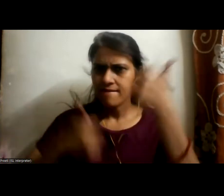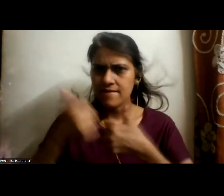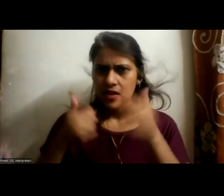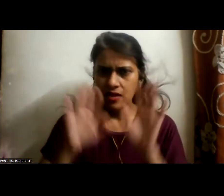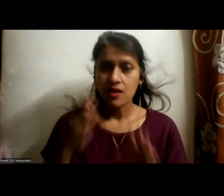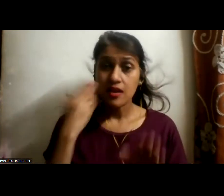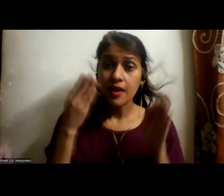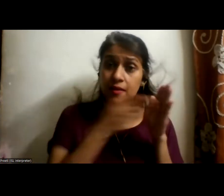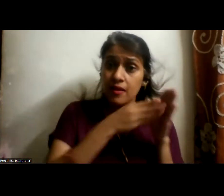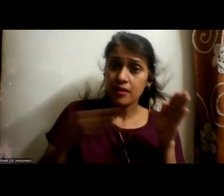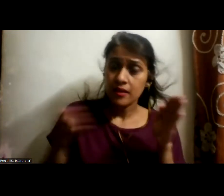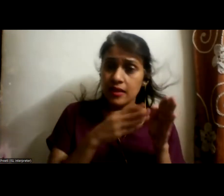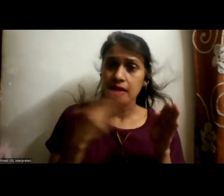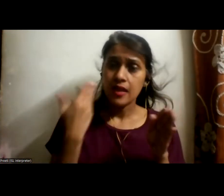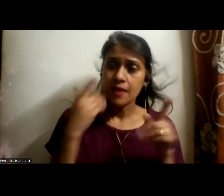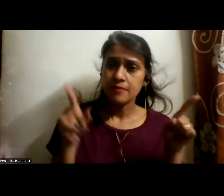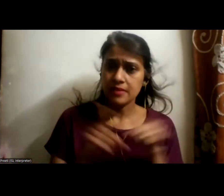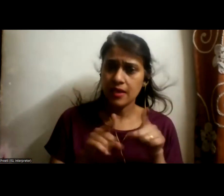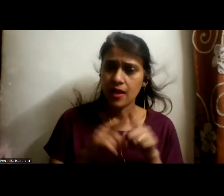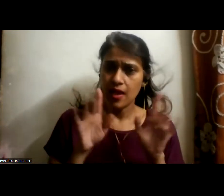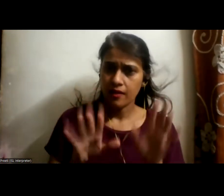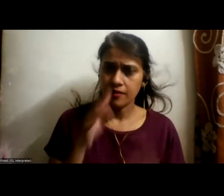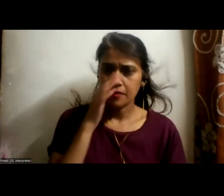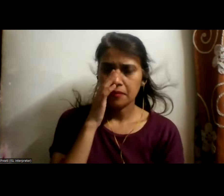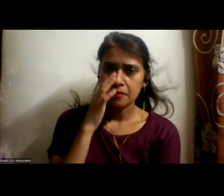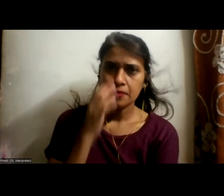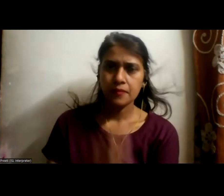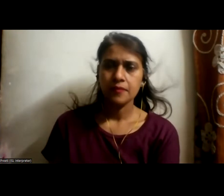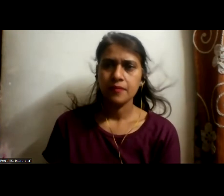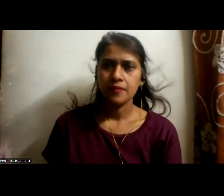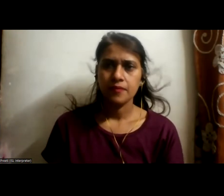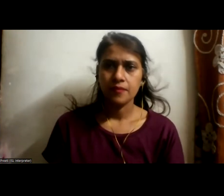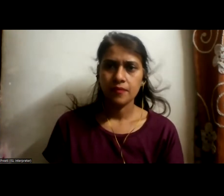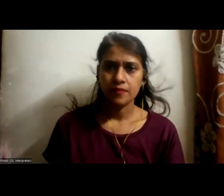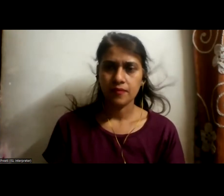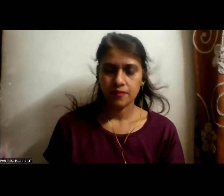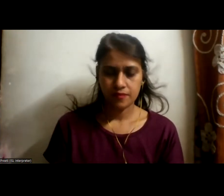the similar dates? Anyone from those who is present?